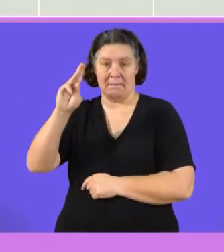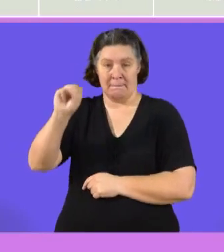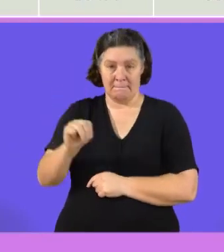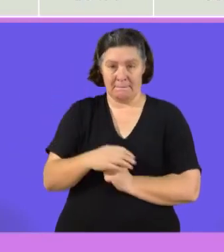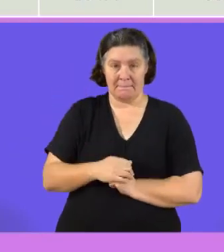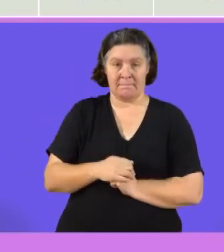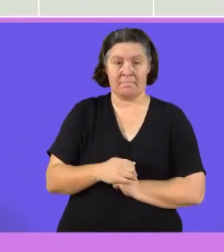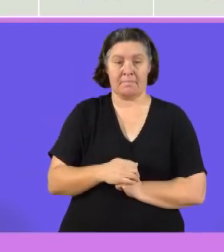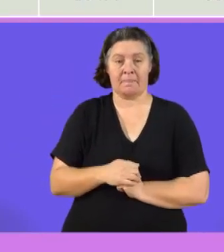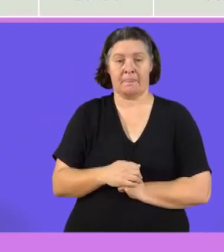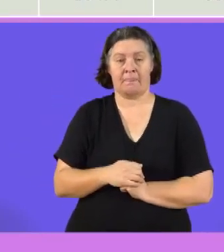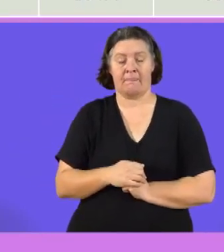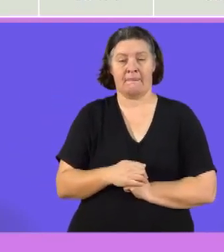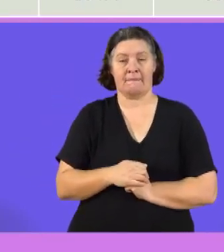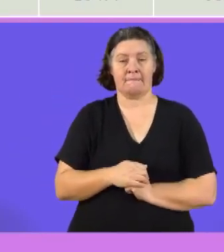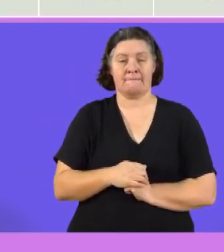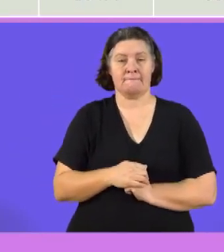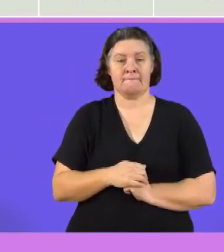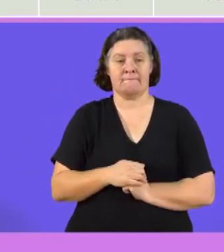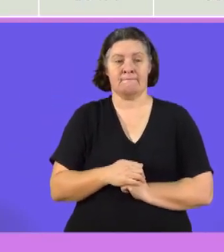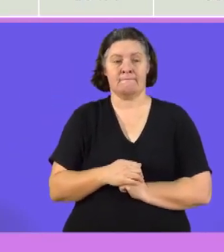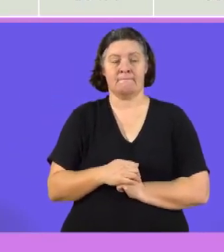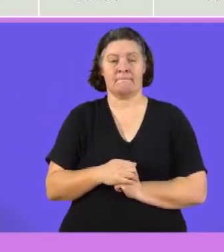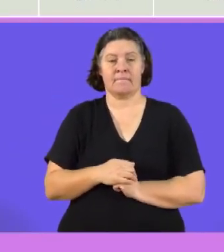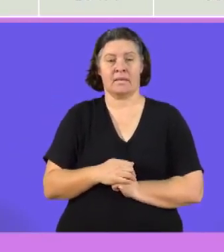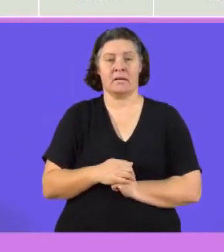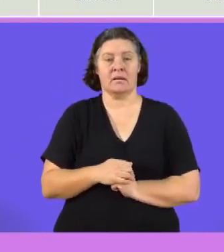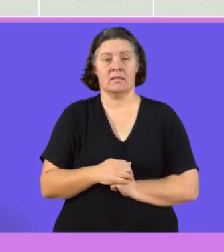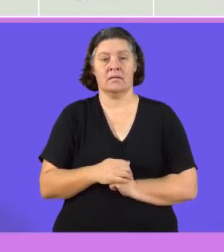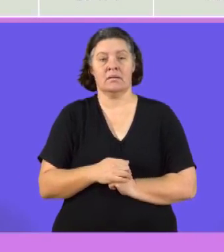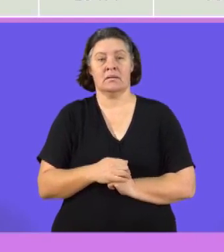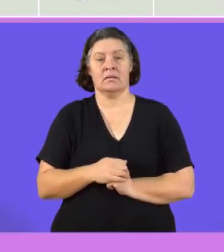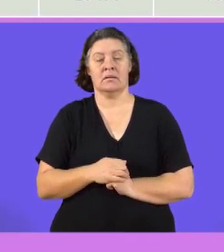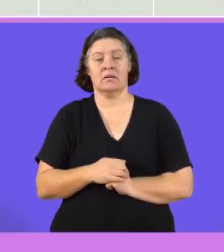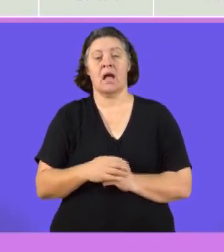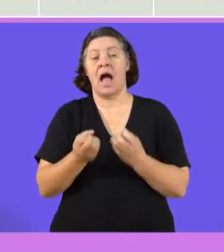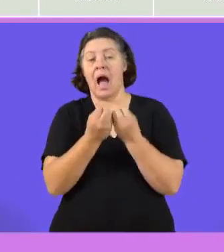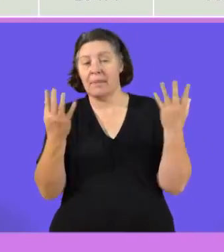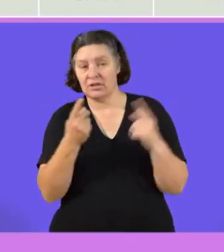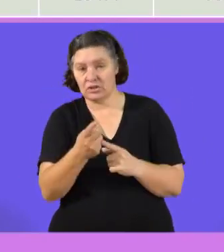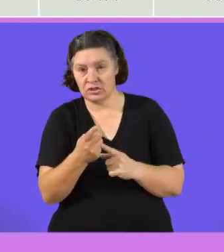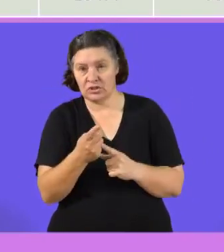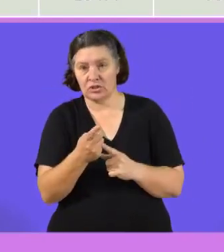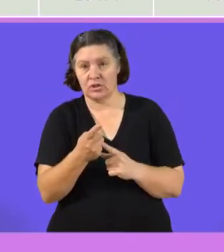in, 67.1 multiplied by 22,000 equals, that will give us